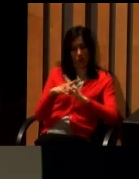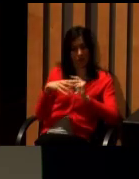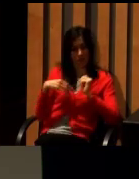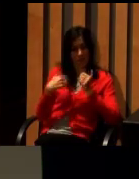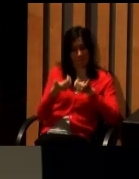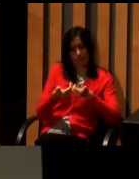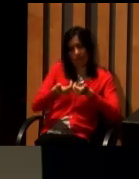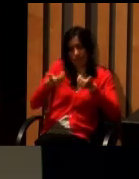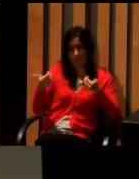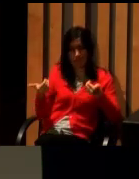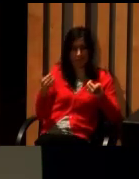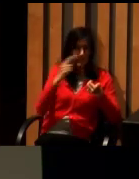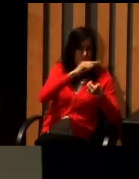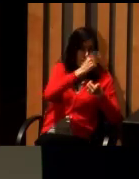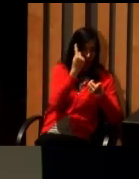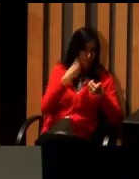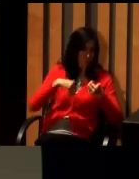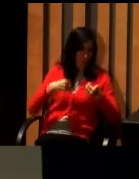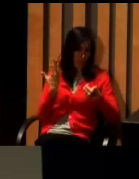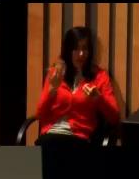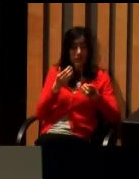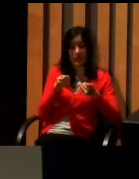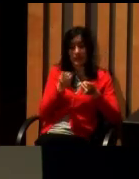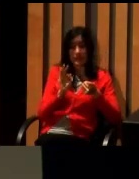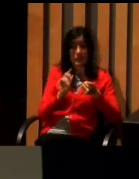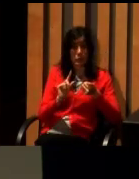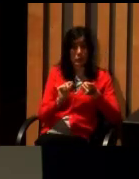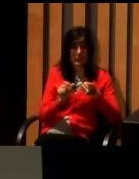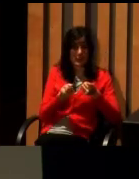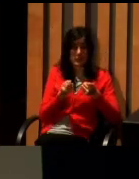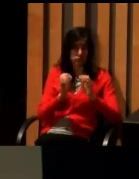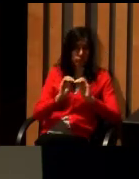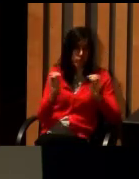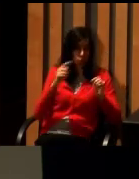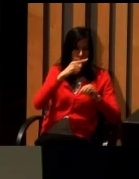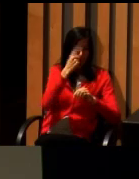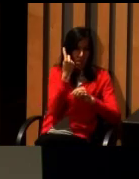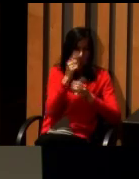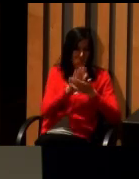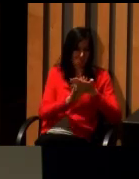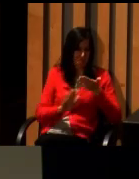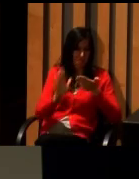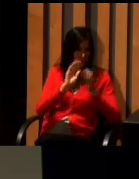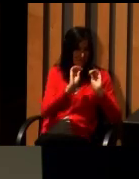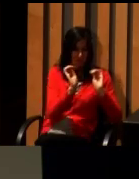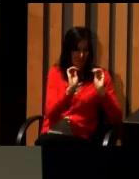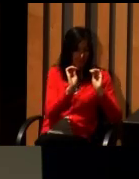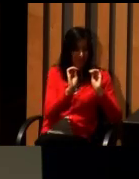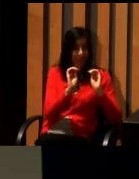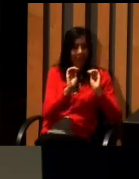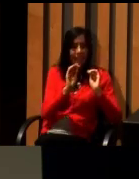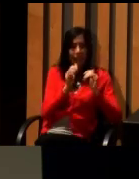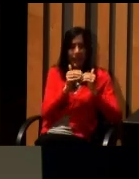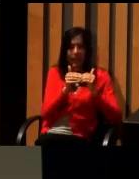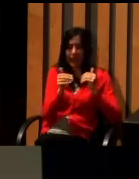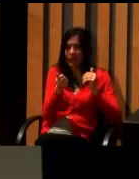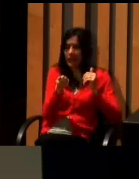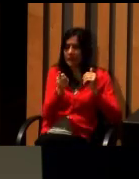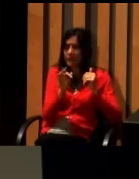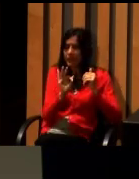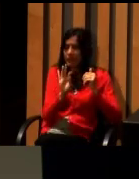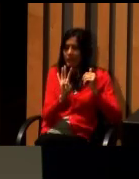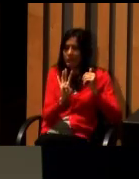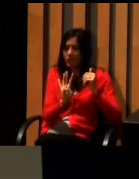In the 20s, there were no black players at colleges and universities. That began to change. I think it was around